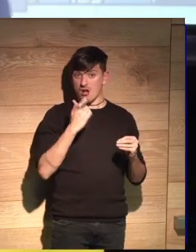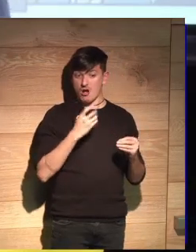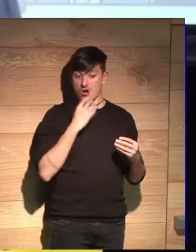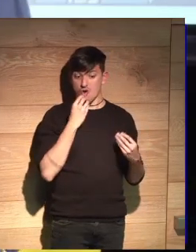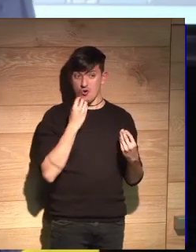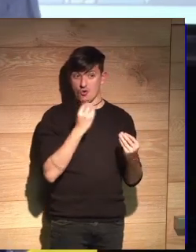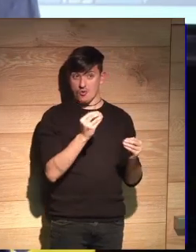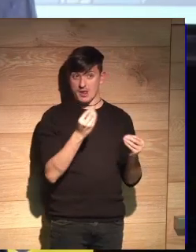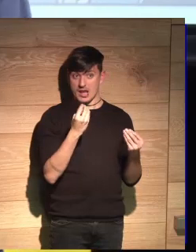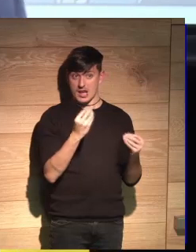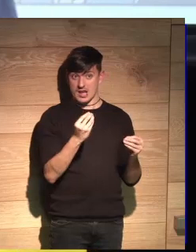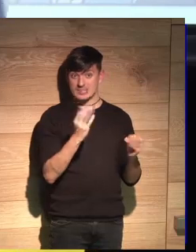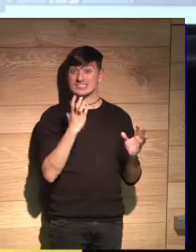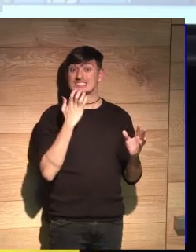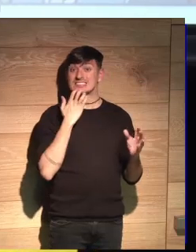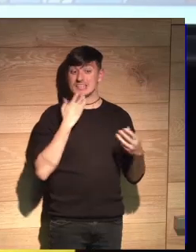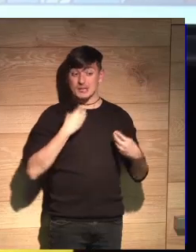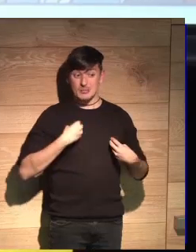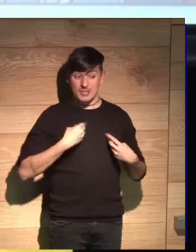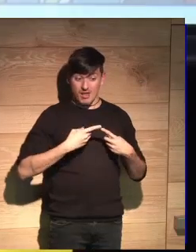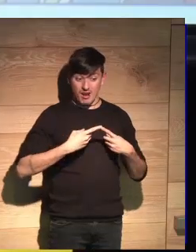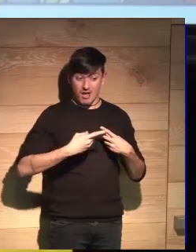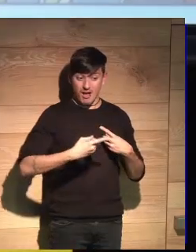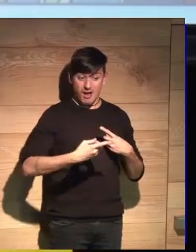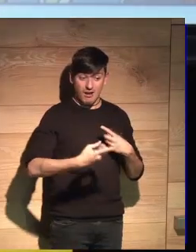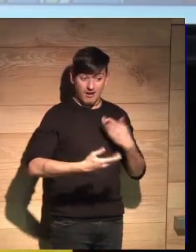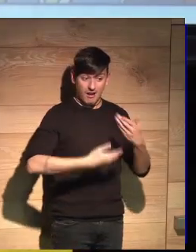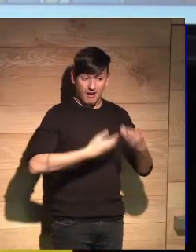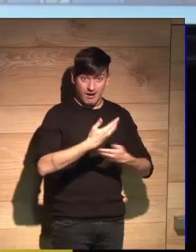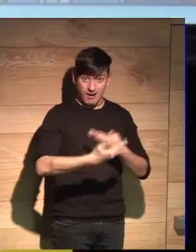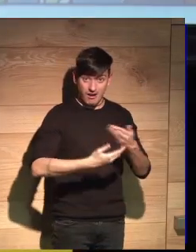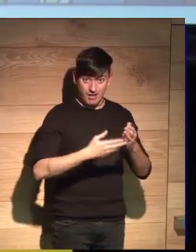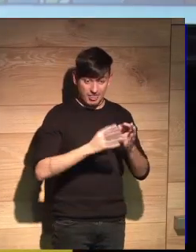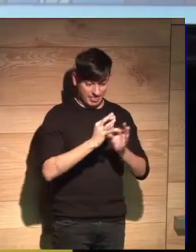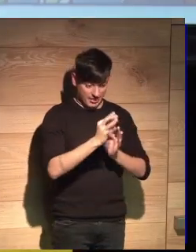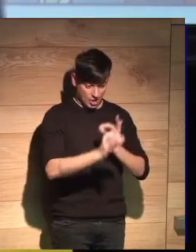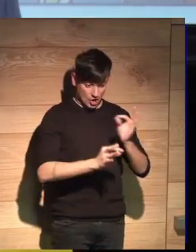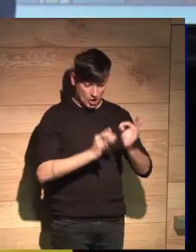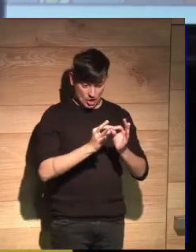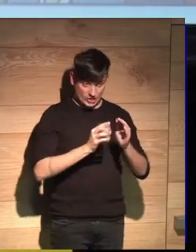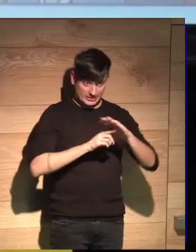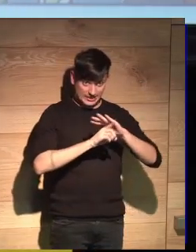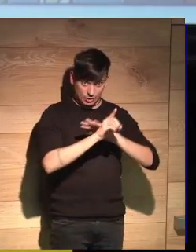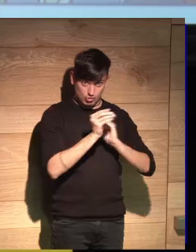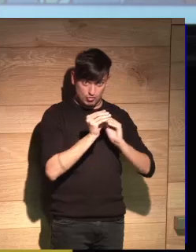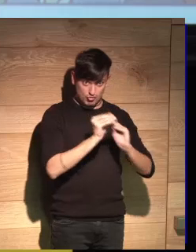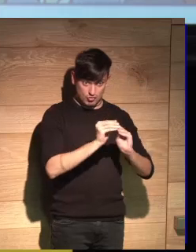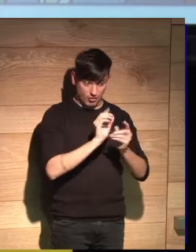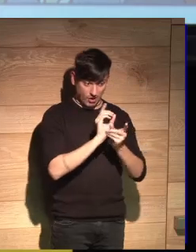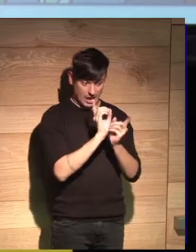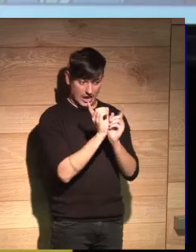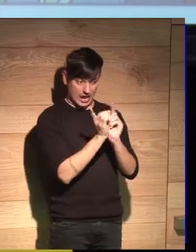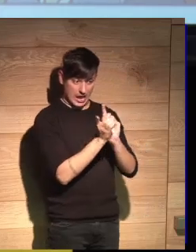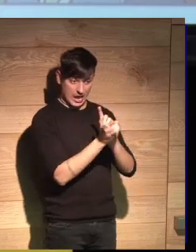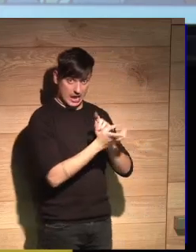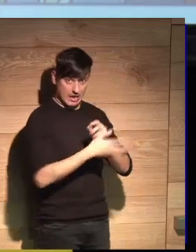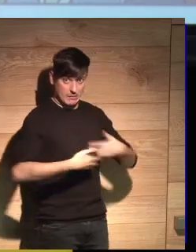if life would prolong, the development will fulfill, and he will become an orangutan.